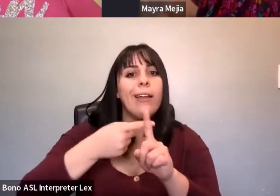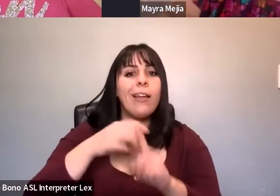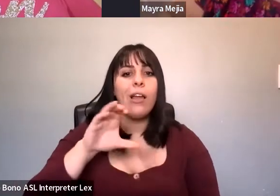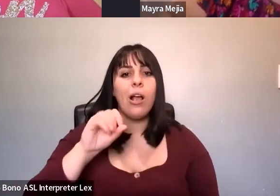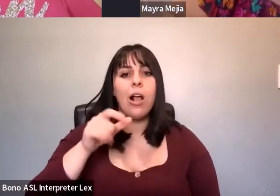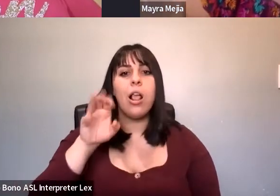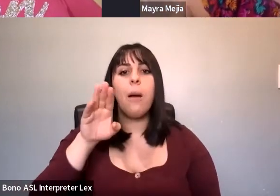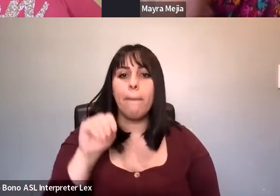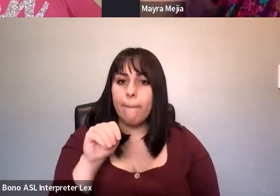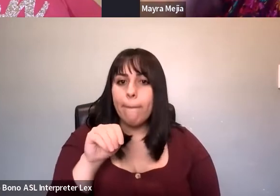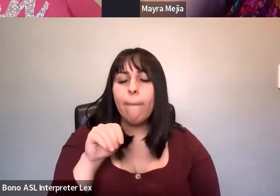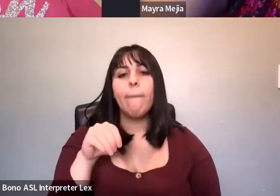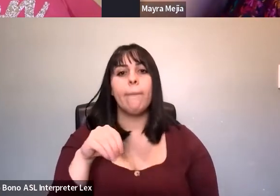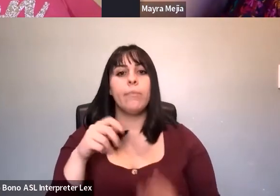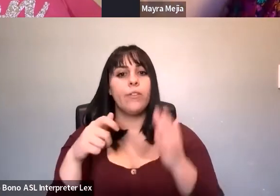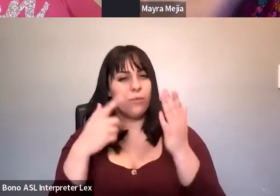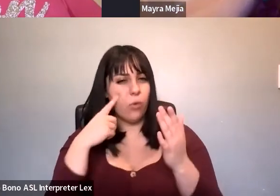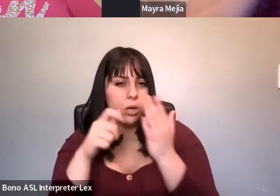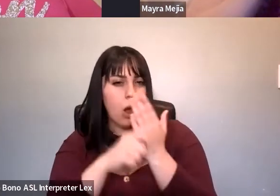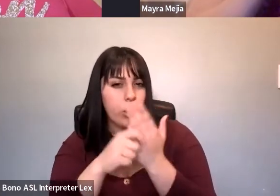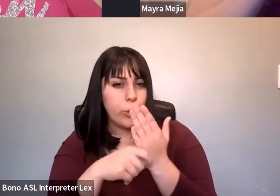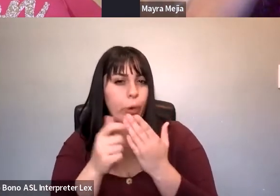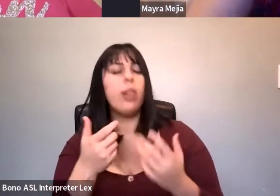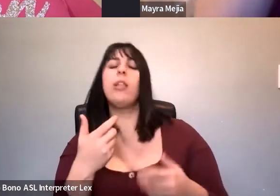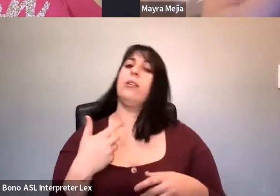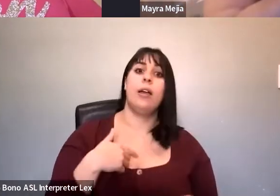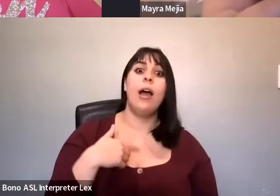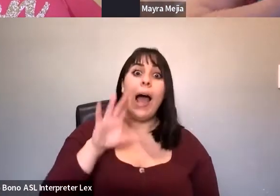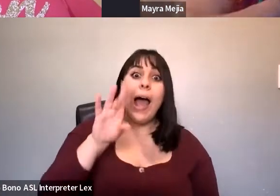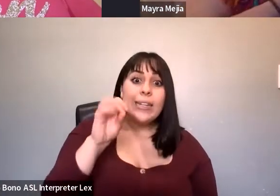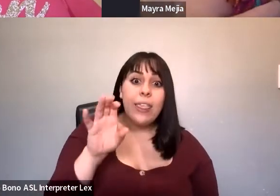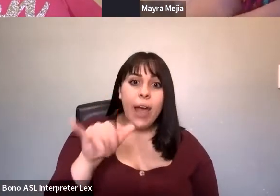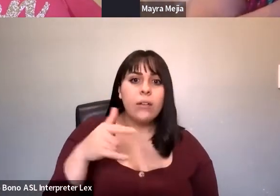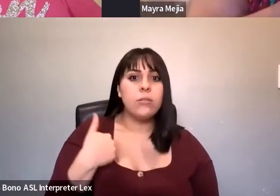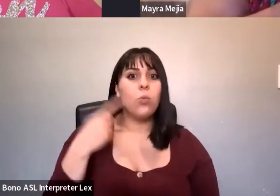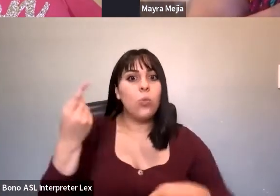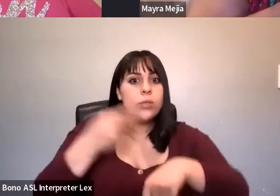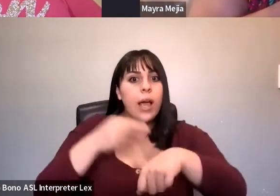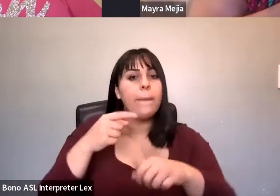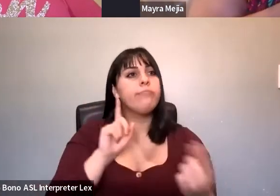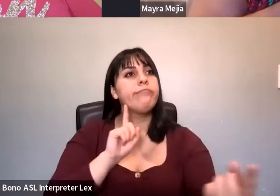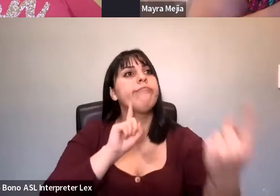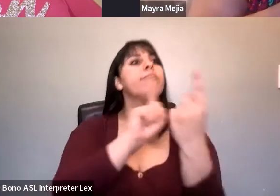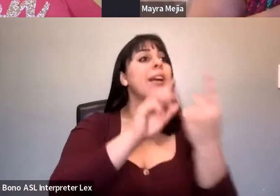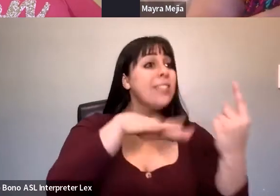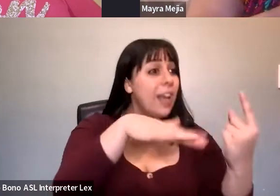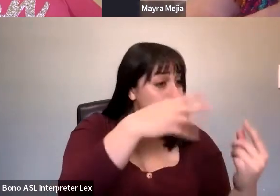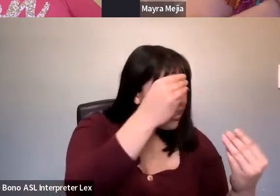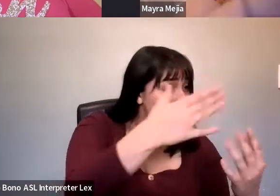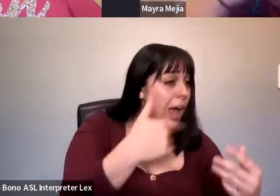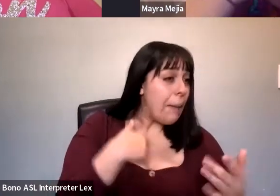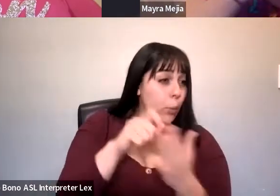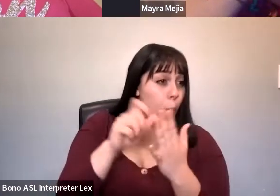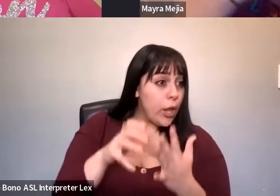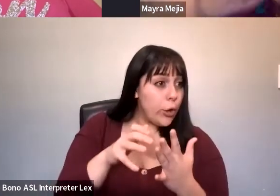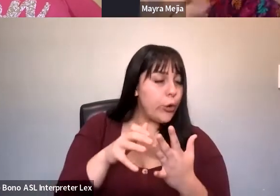I pitched a local publication. Like, hey, I'm a writer. I write about fashion. I would love to have like